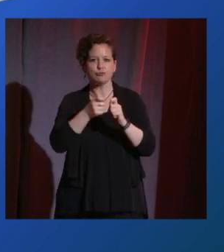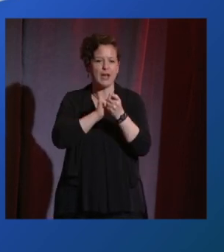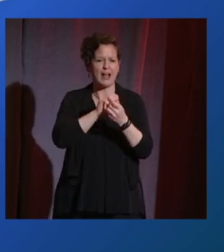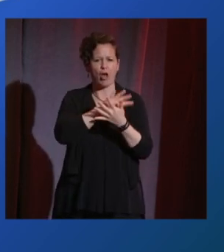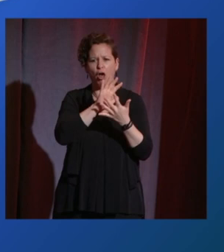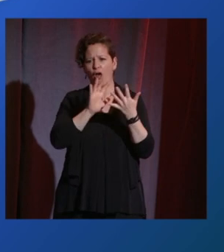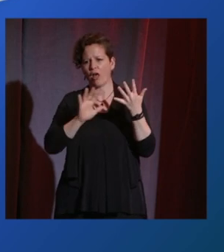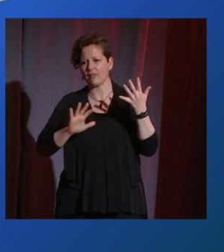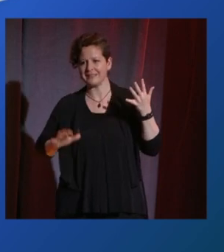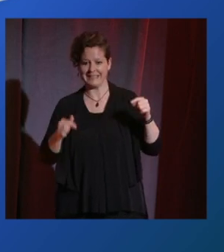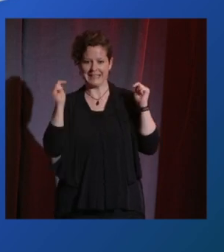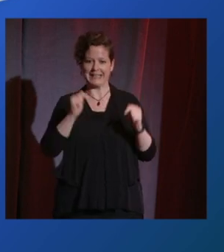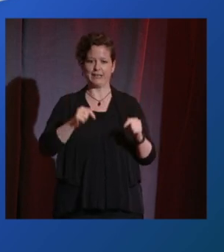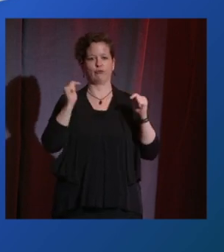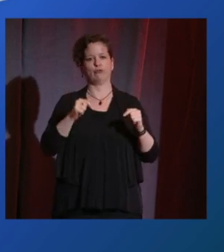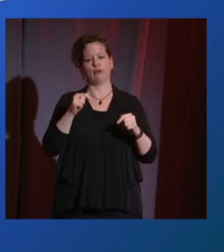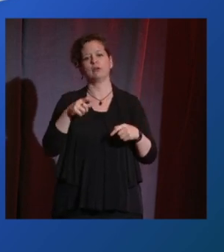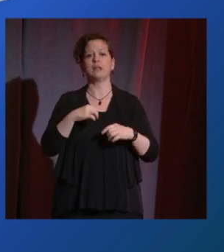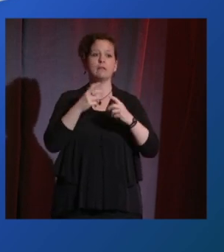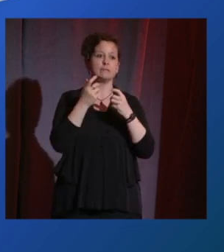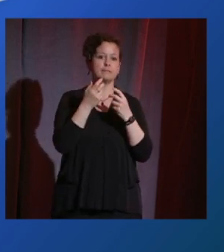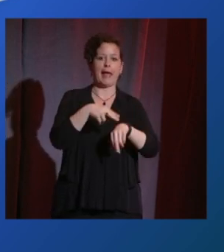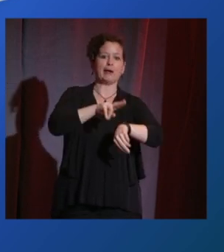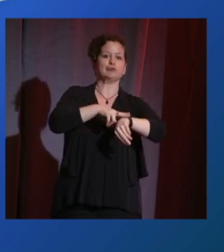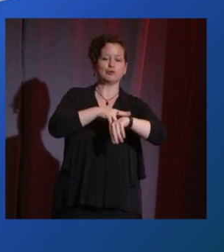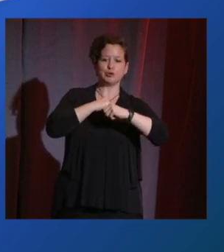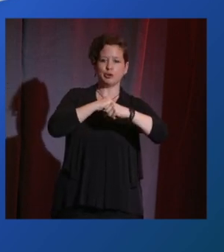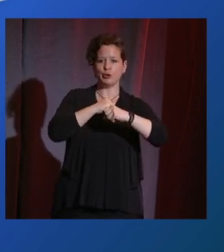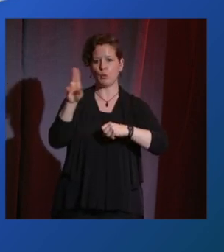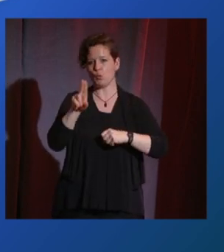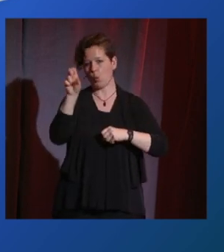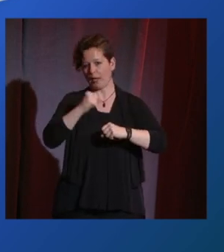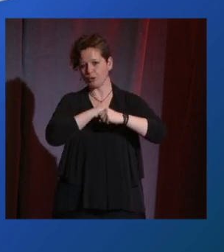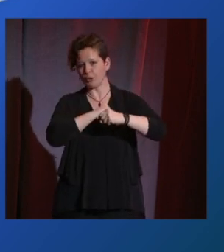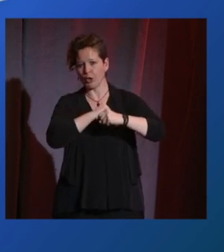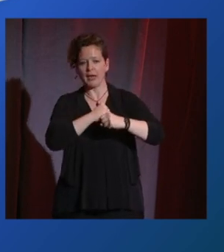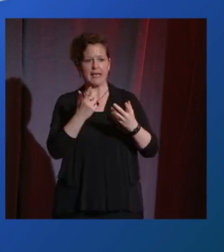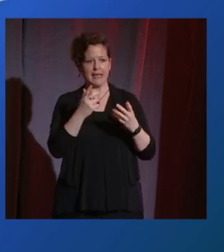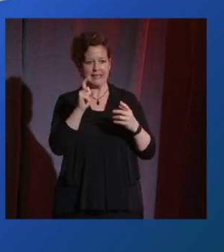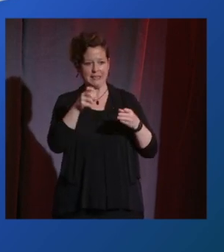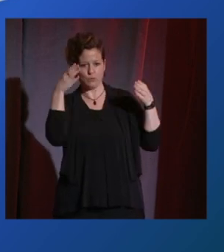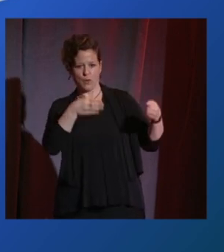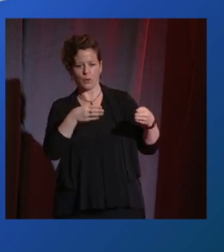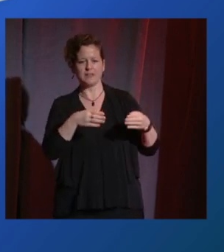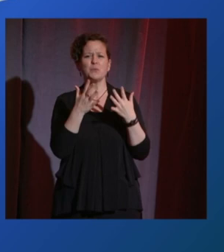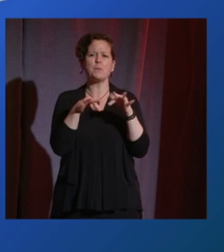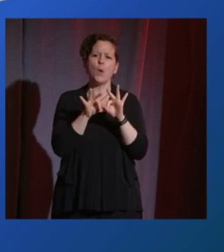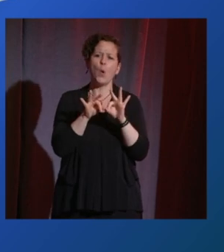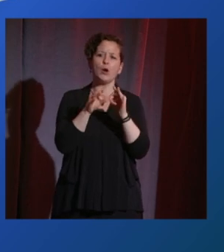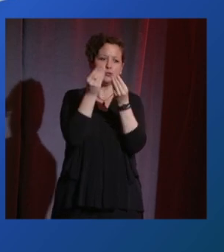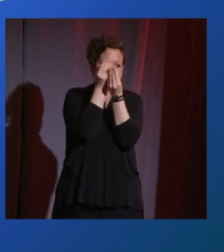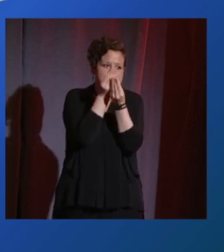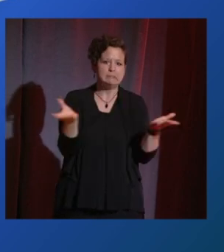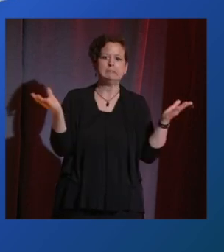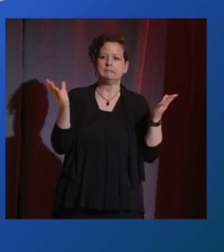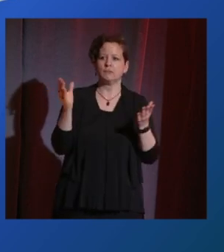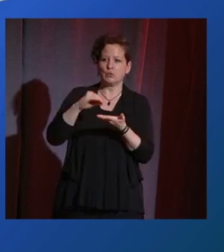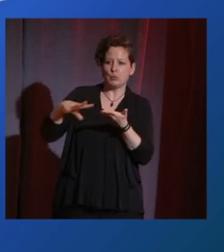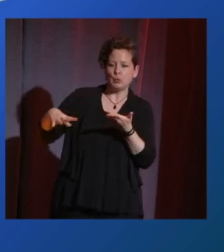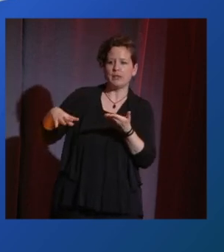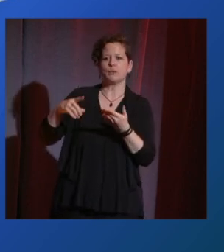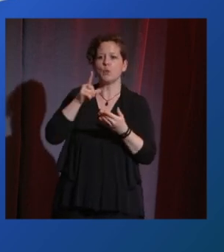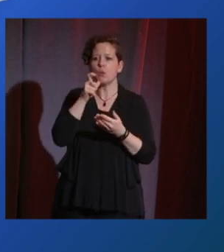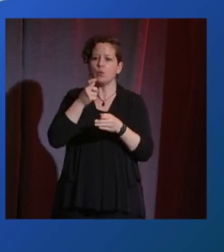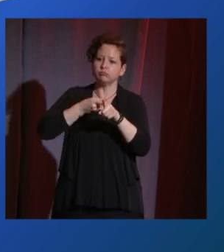large National Security issues and it's important to get the message out there to students of hard